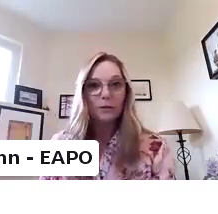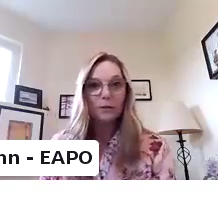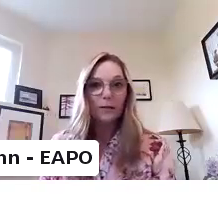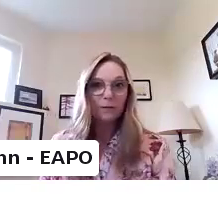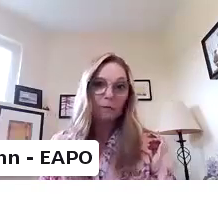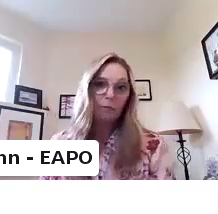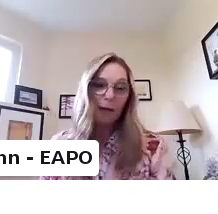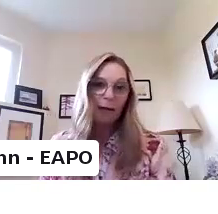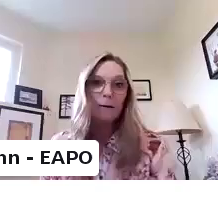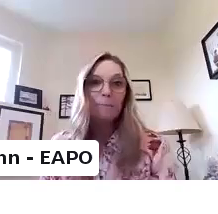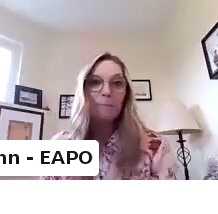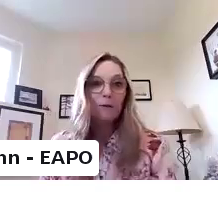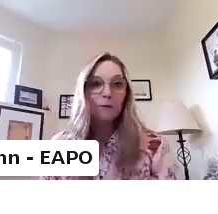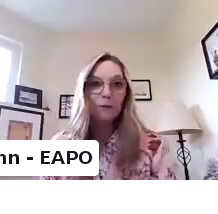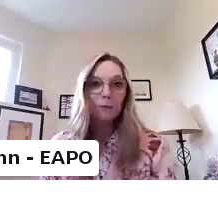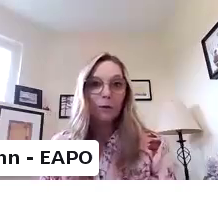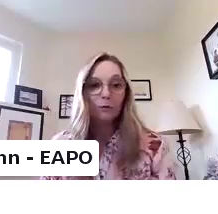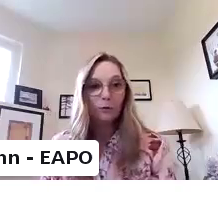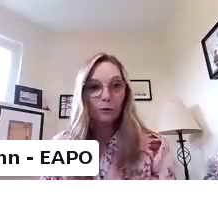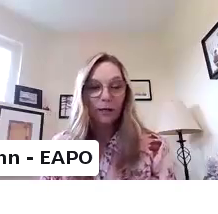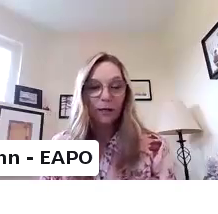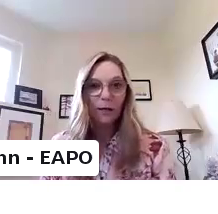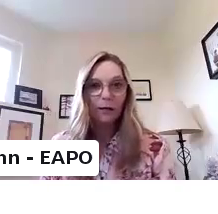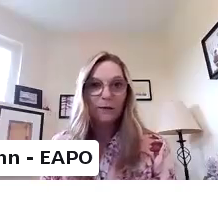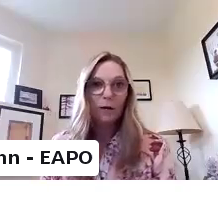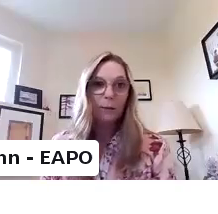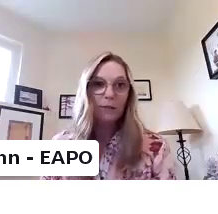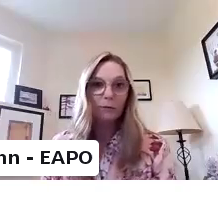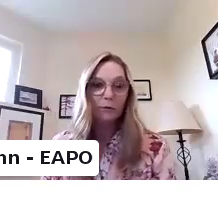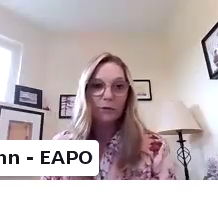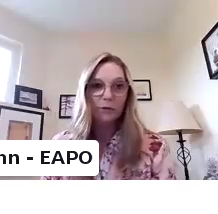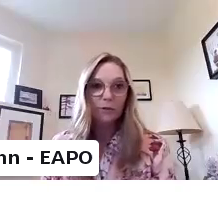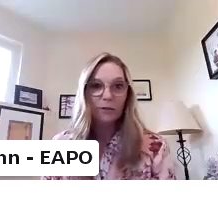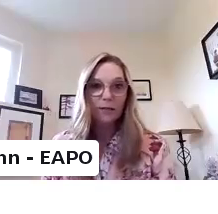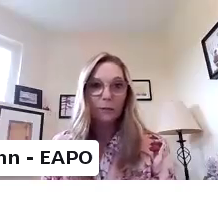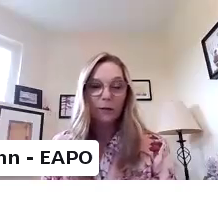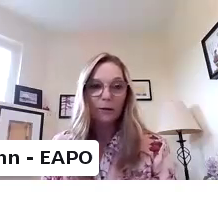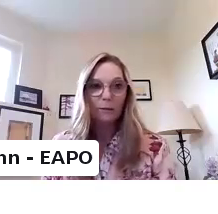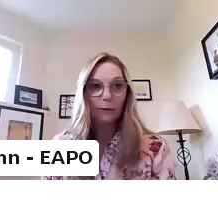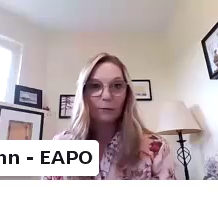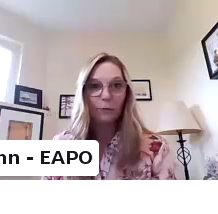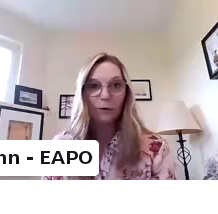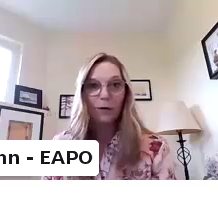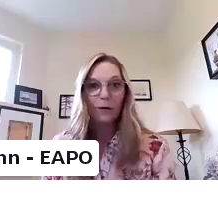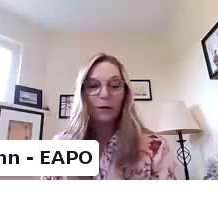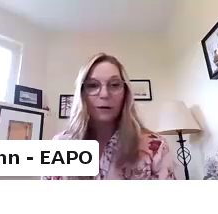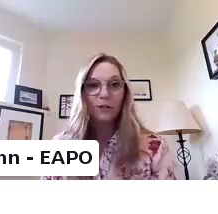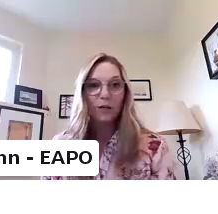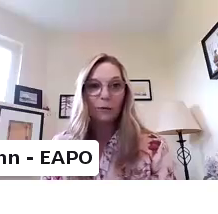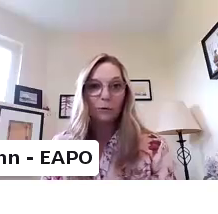you to give some feedback based on what you've learned today and comments for future sessions that we can plan